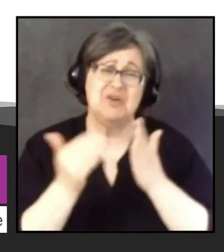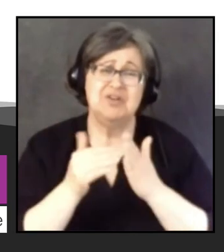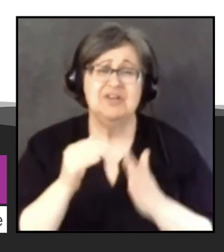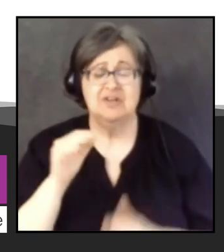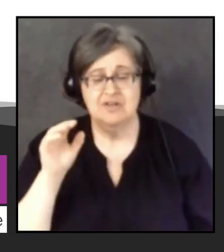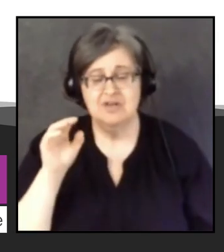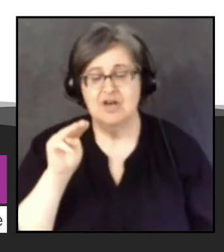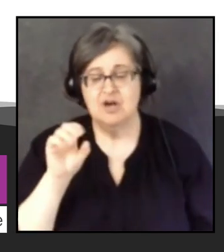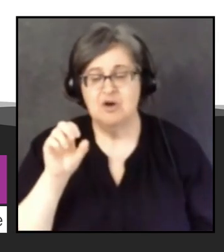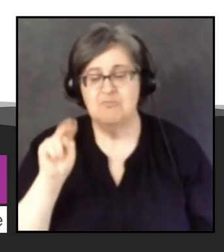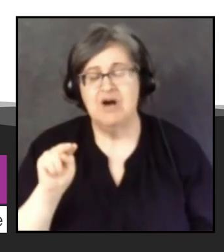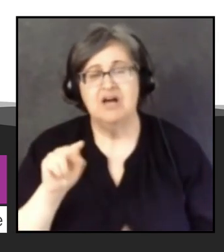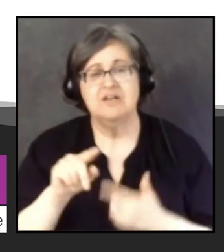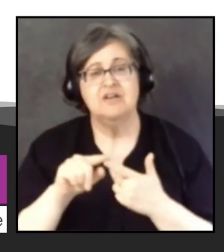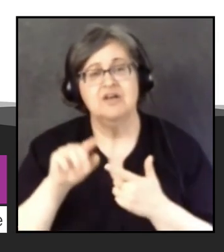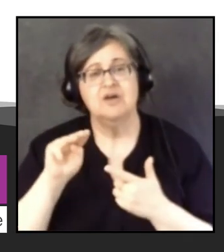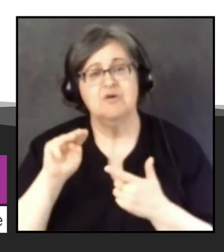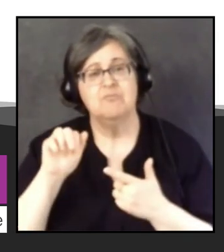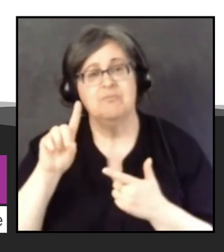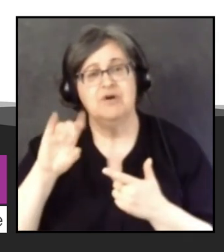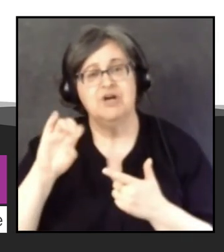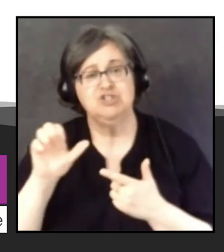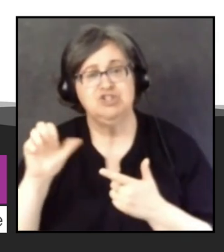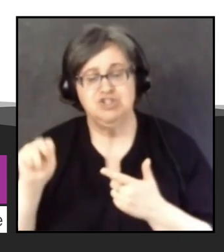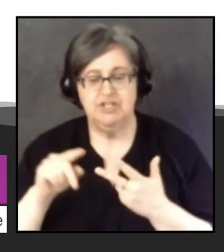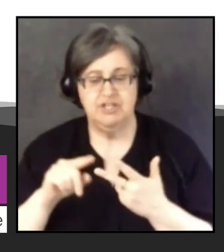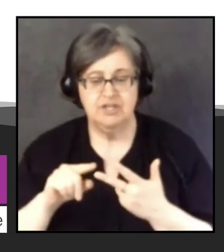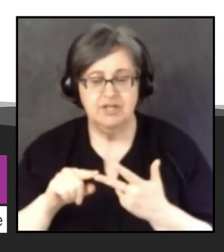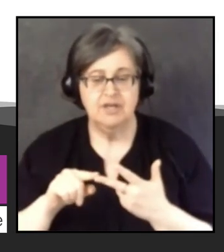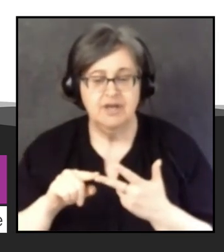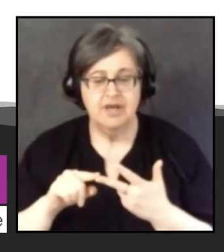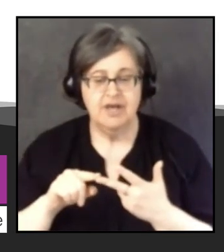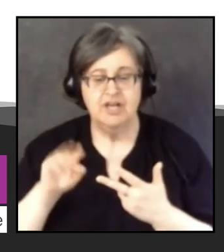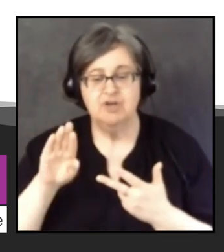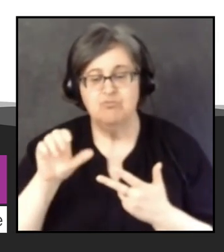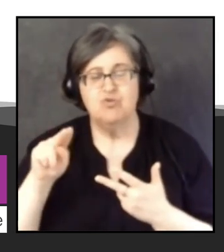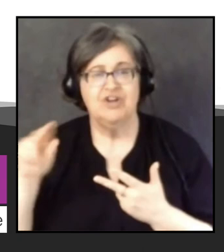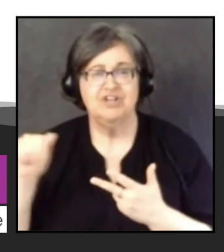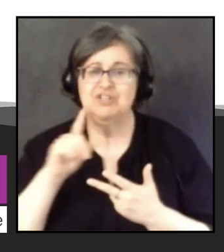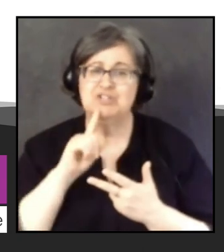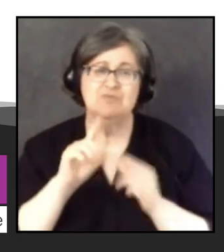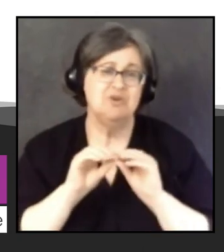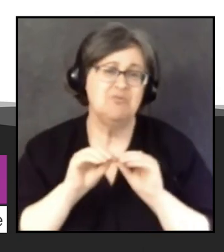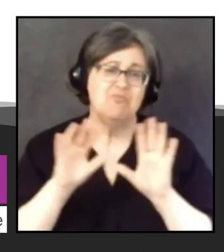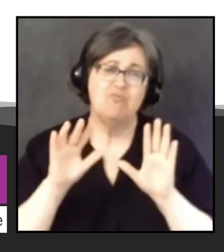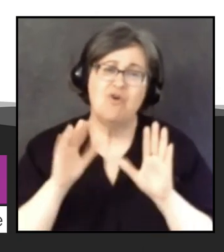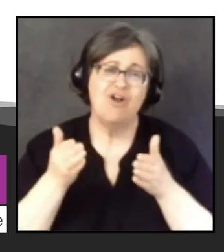Mon, Madjeen, and Brianna. This project's really bright and commemorative offering for your neighborhood, for the neighborhood.